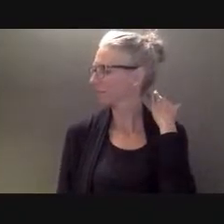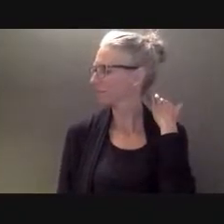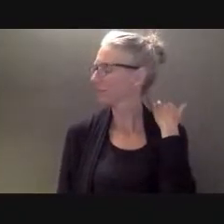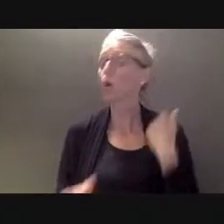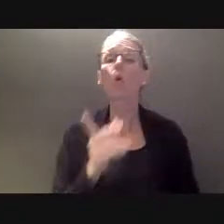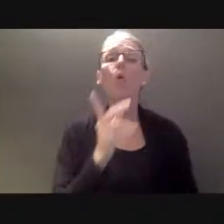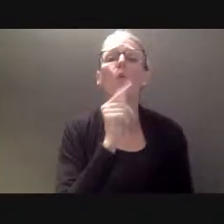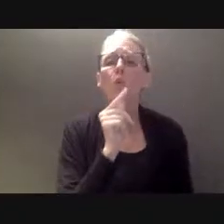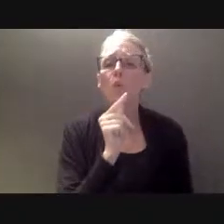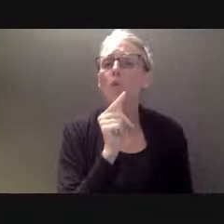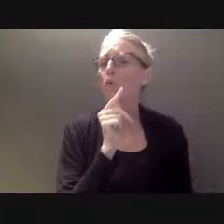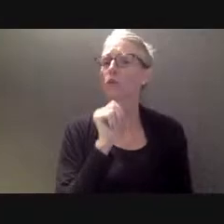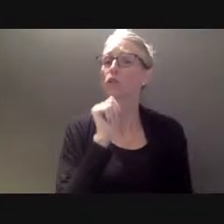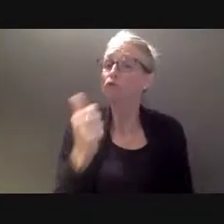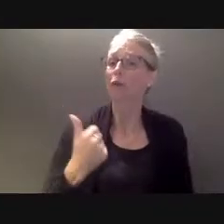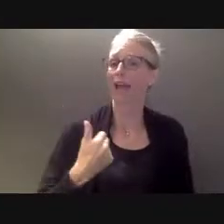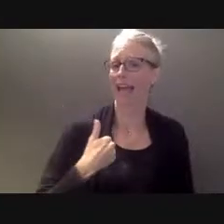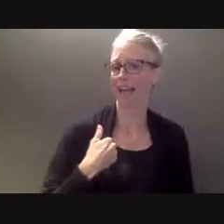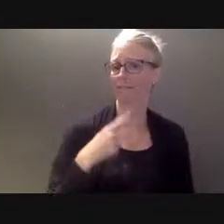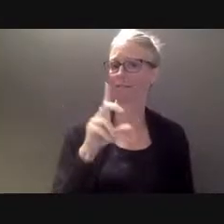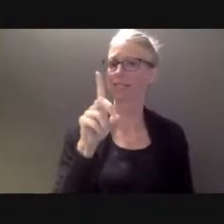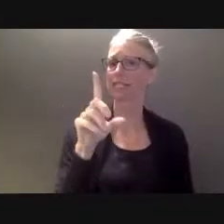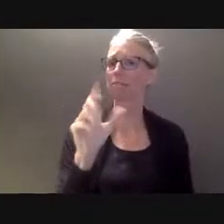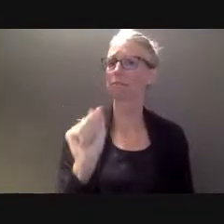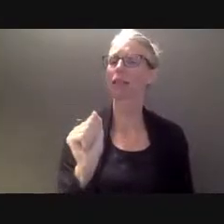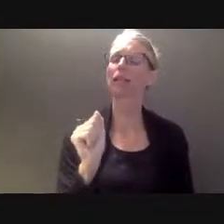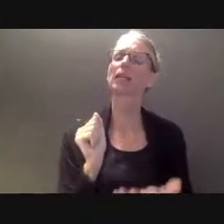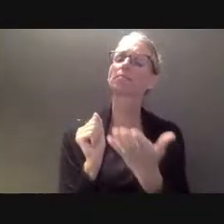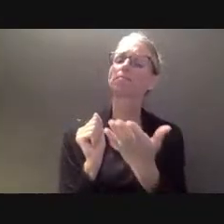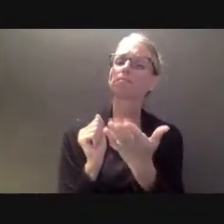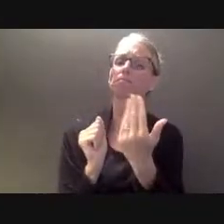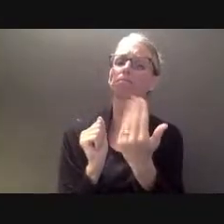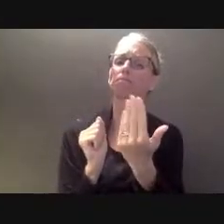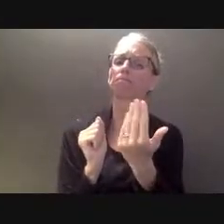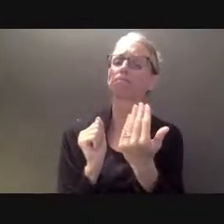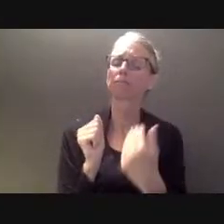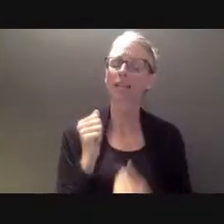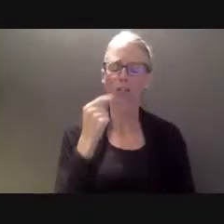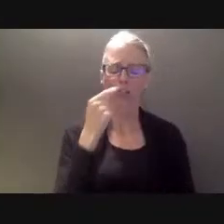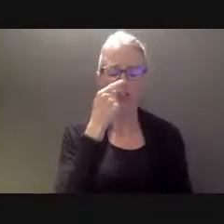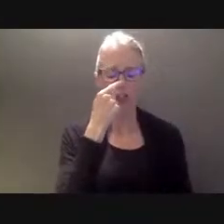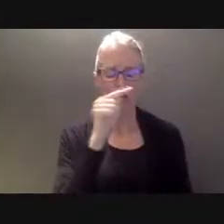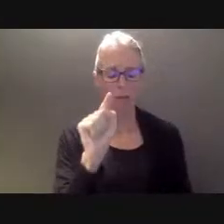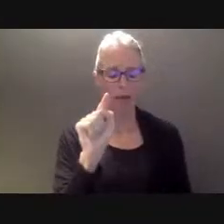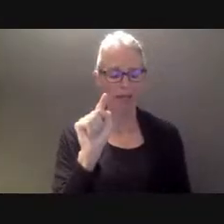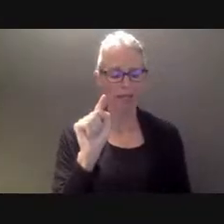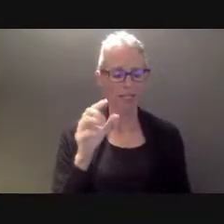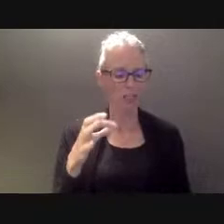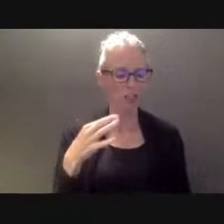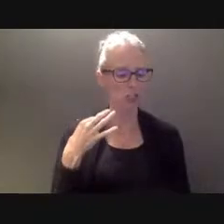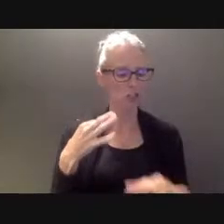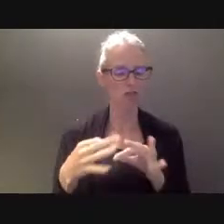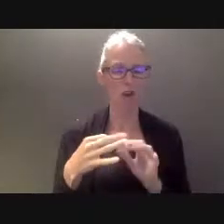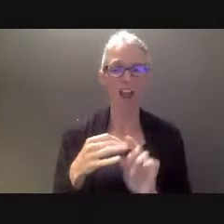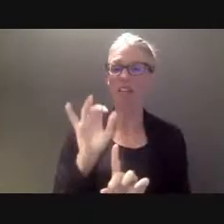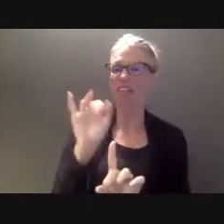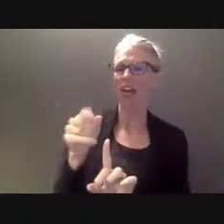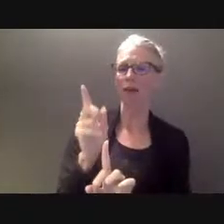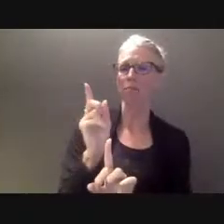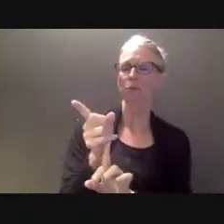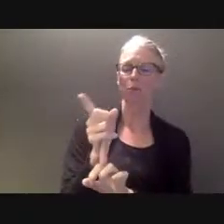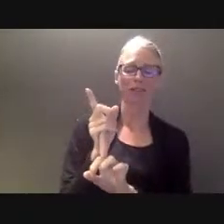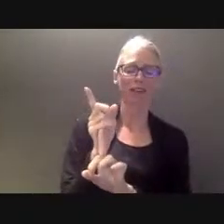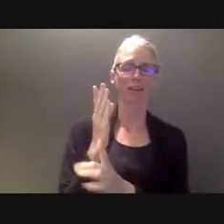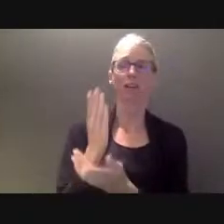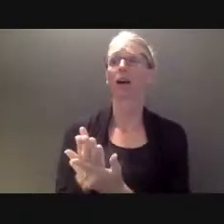with a disability, like, can you help describe what that moment feels like